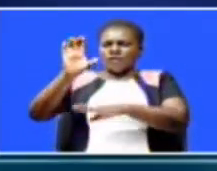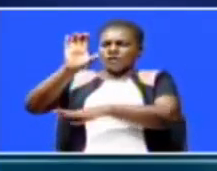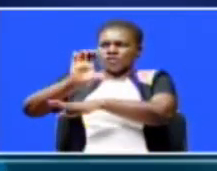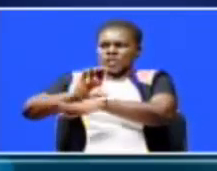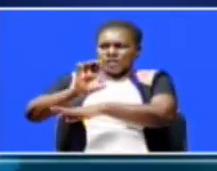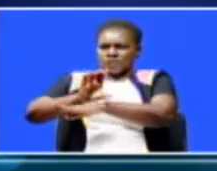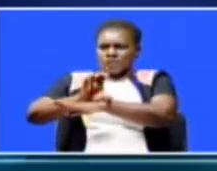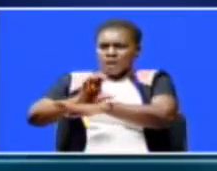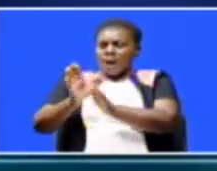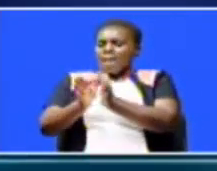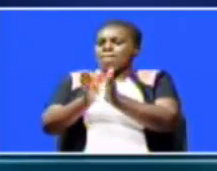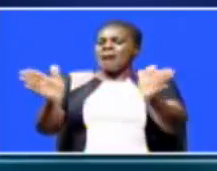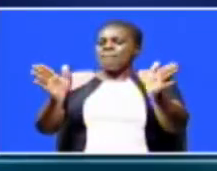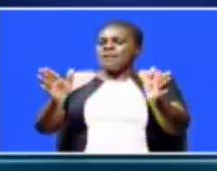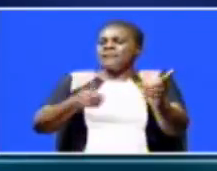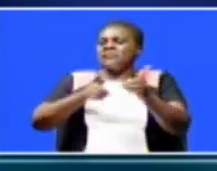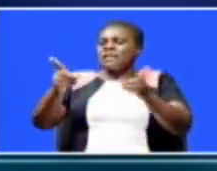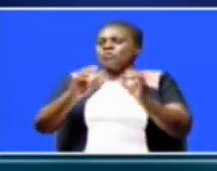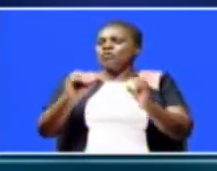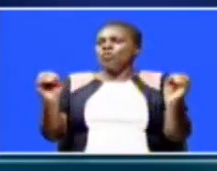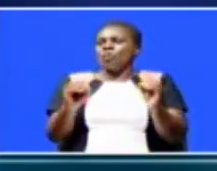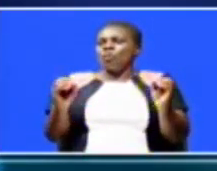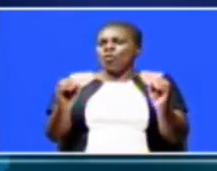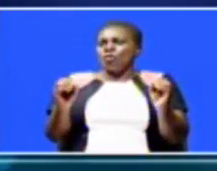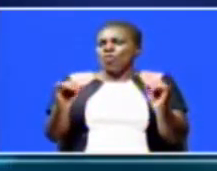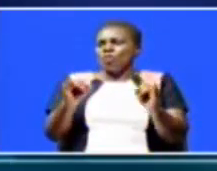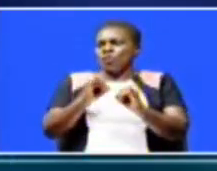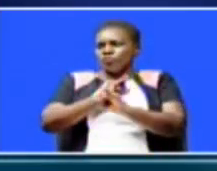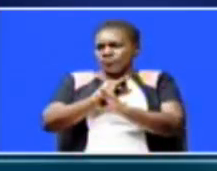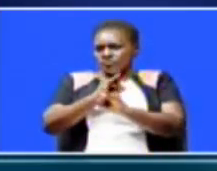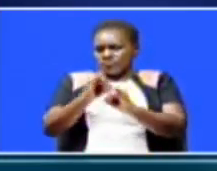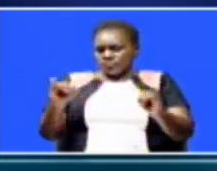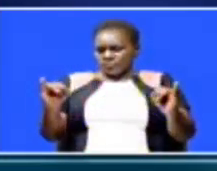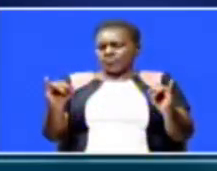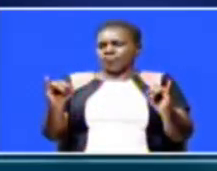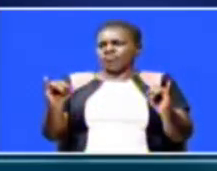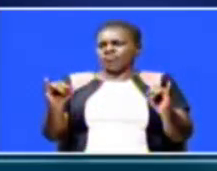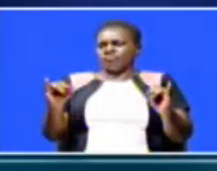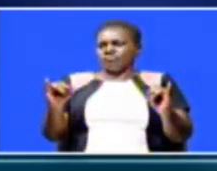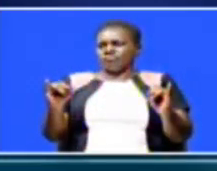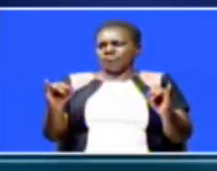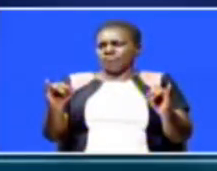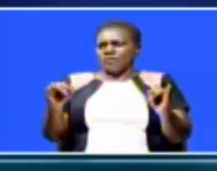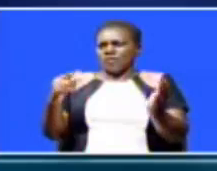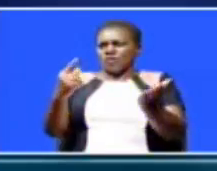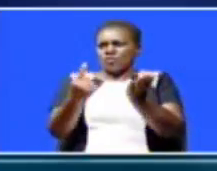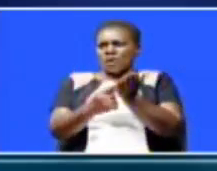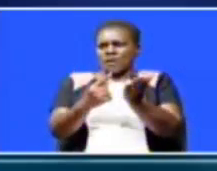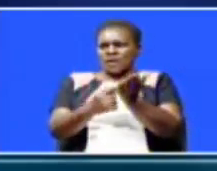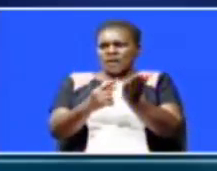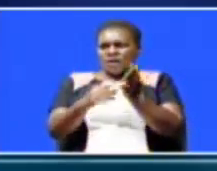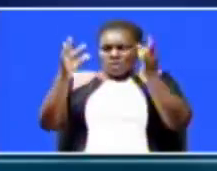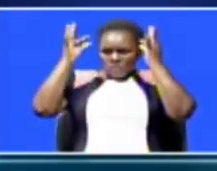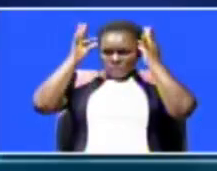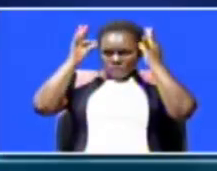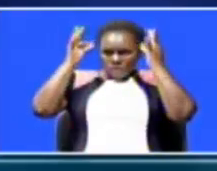public transport is suspended. The clearance has fortunately been secured. In Uganda, weddings